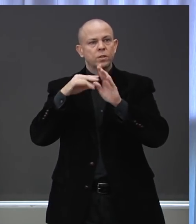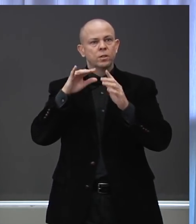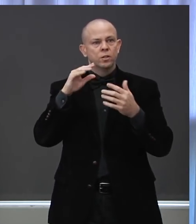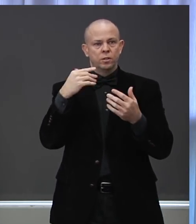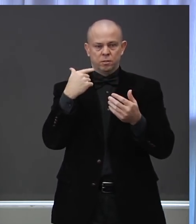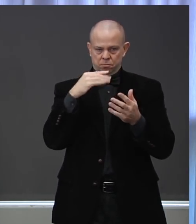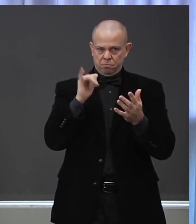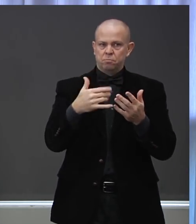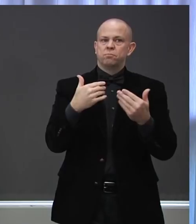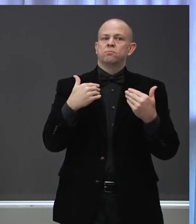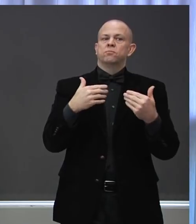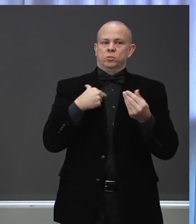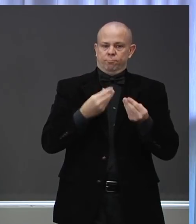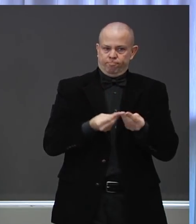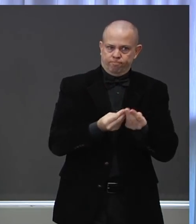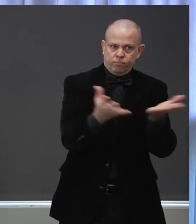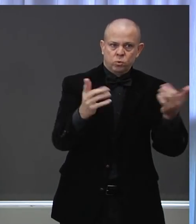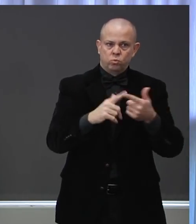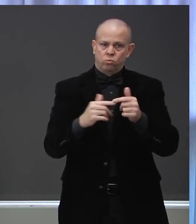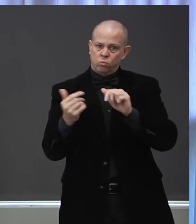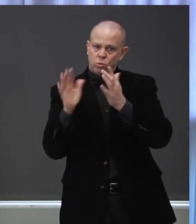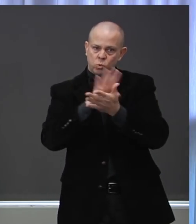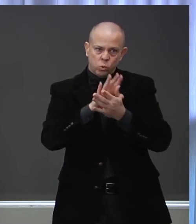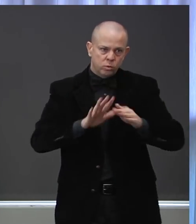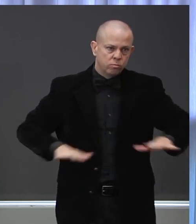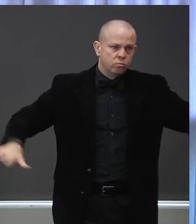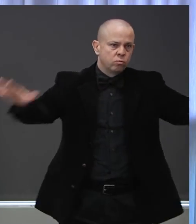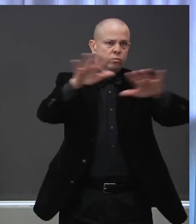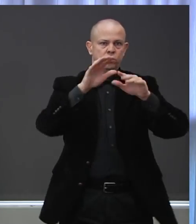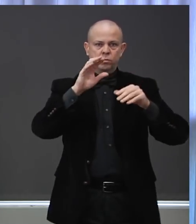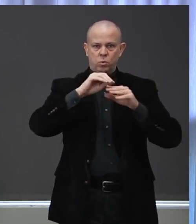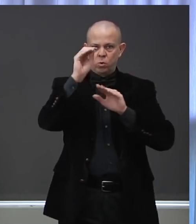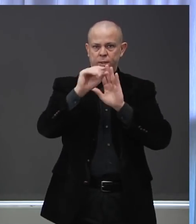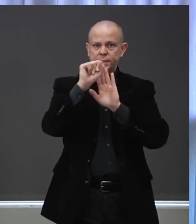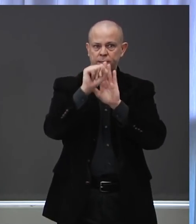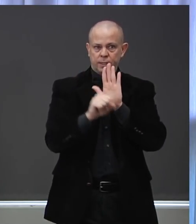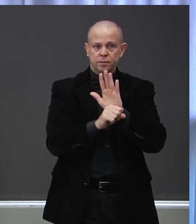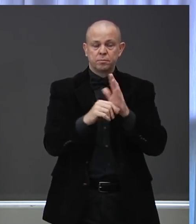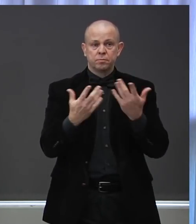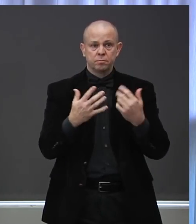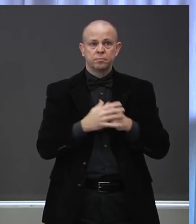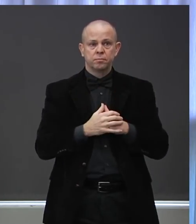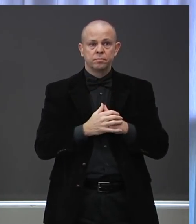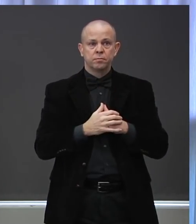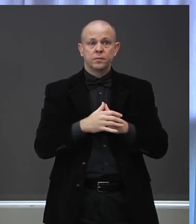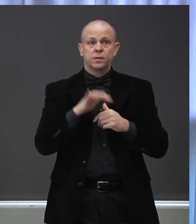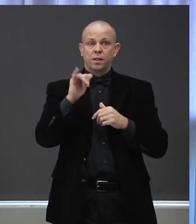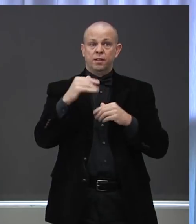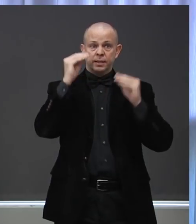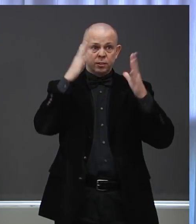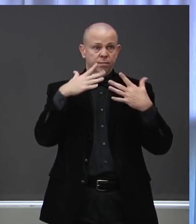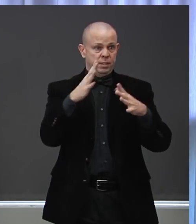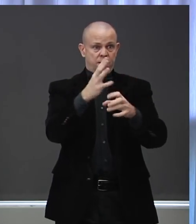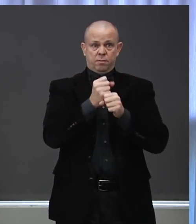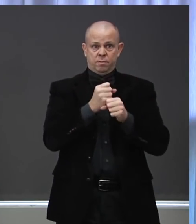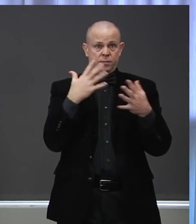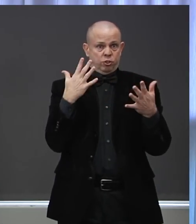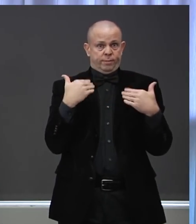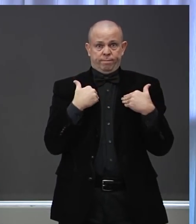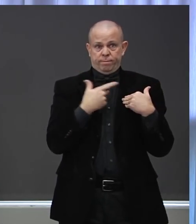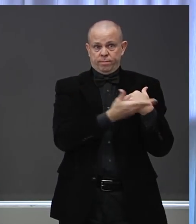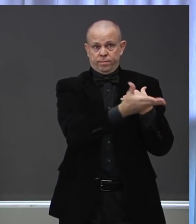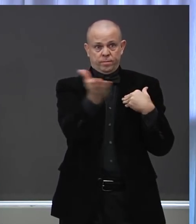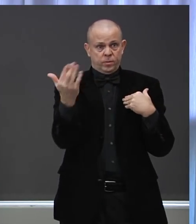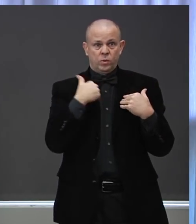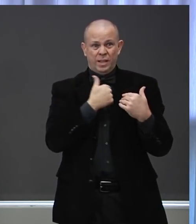to our schools across the state of Oregon. So those are available right now. We have another 1.2